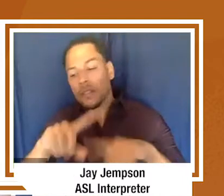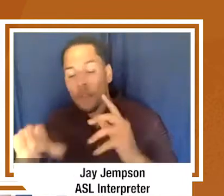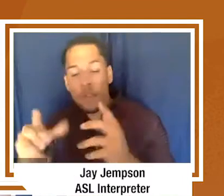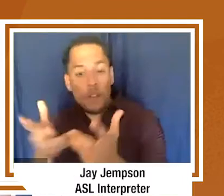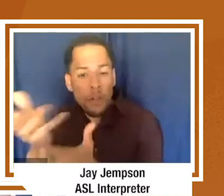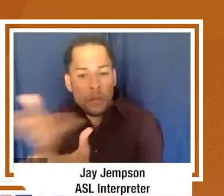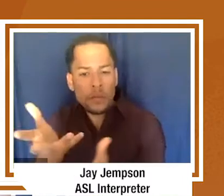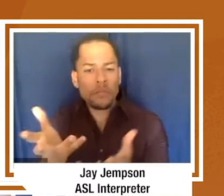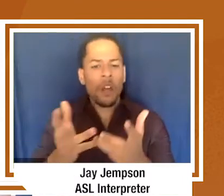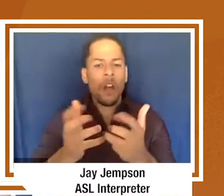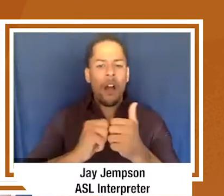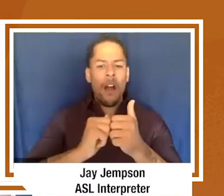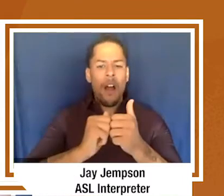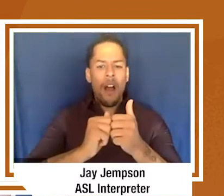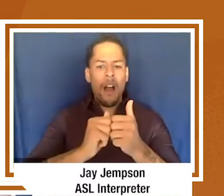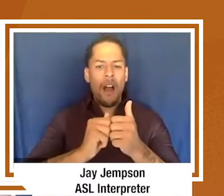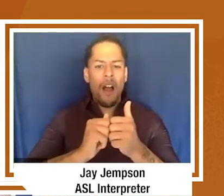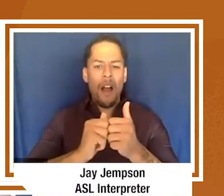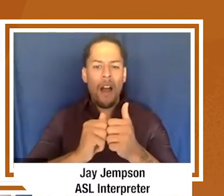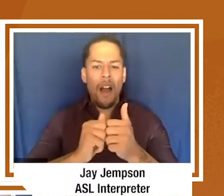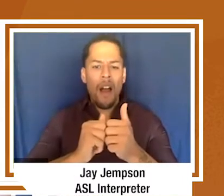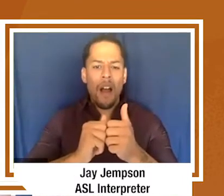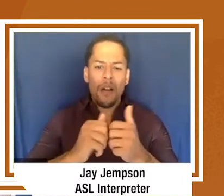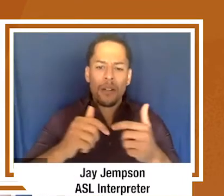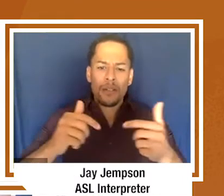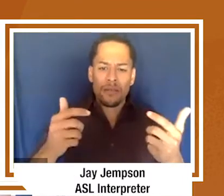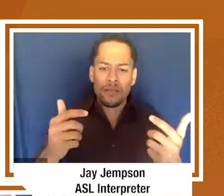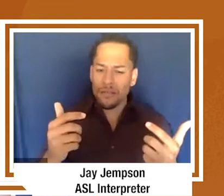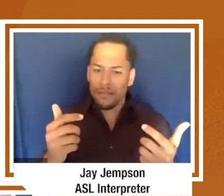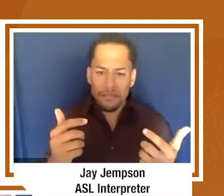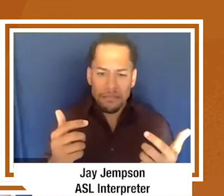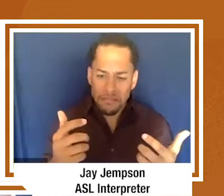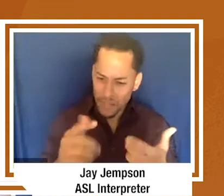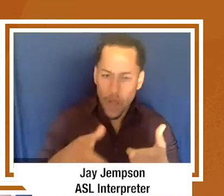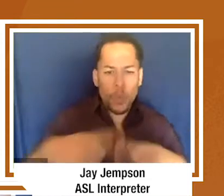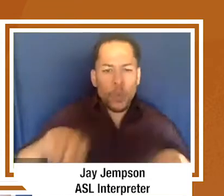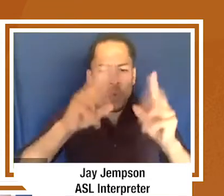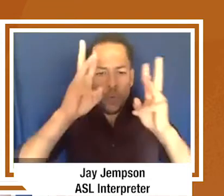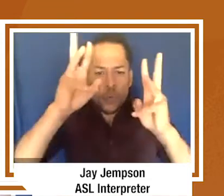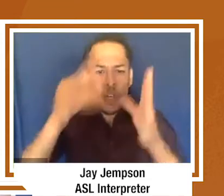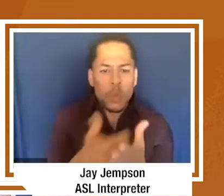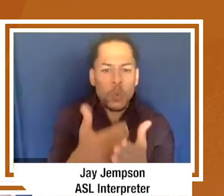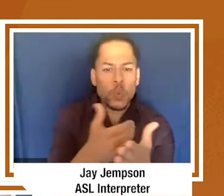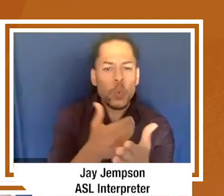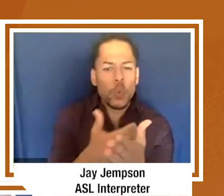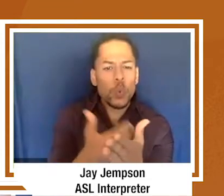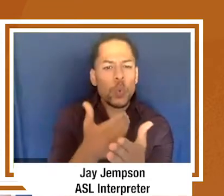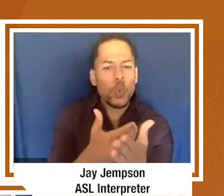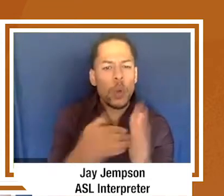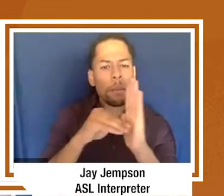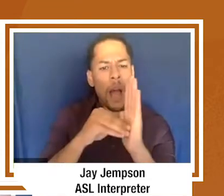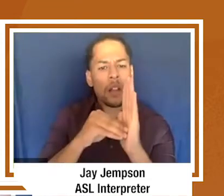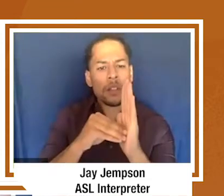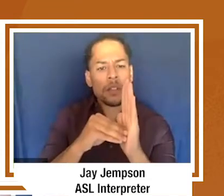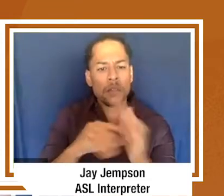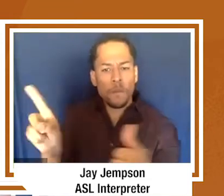how do you think that the industry forges ahead? Like, how do you think that we're gonna create these new models? You know, anybody can take that. I'm actually gonna